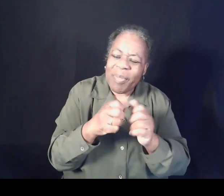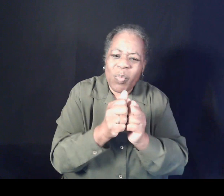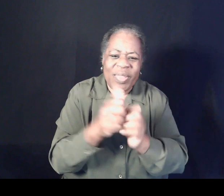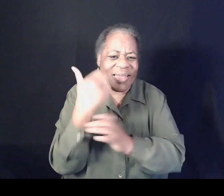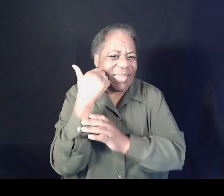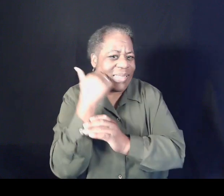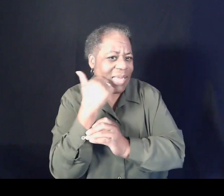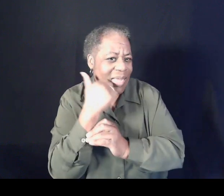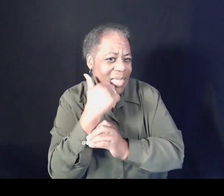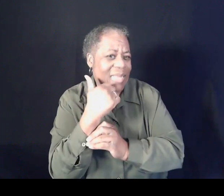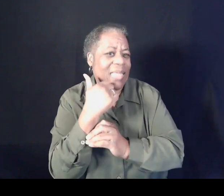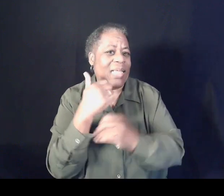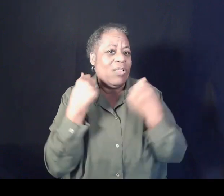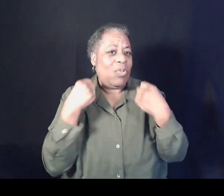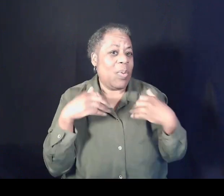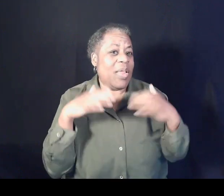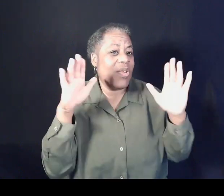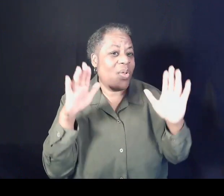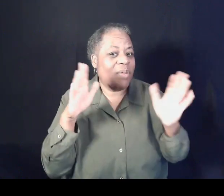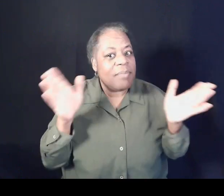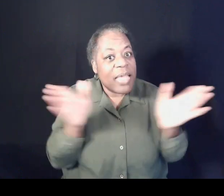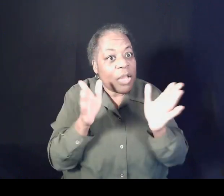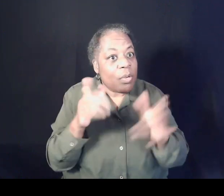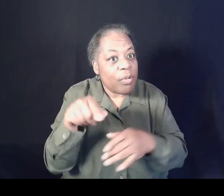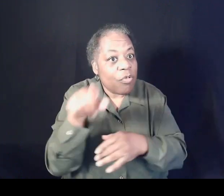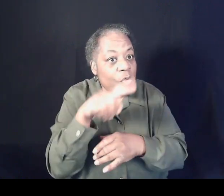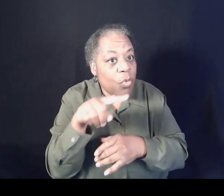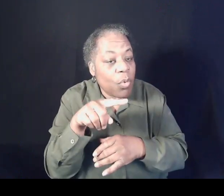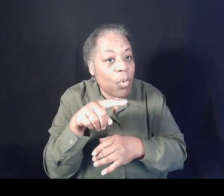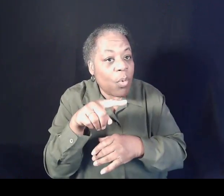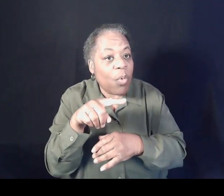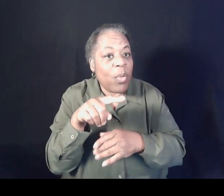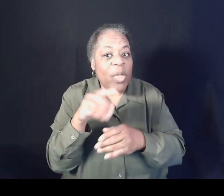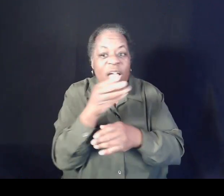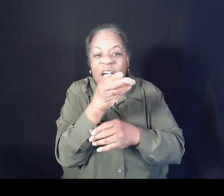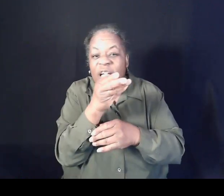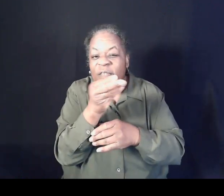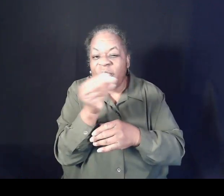surrender. And I want to encourage you on a few practices here.